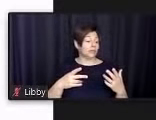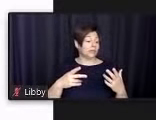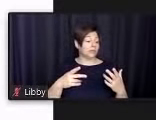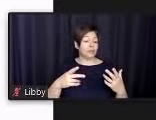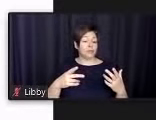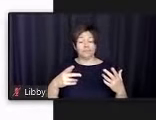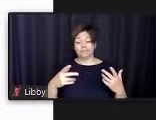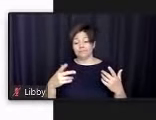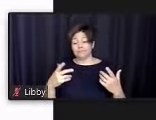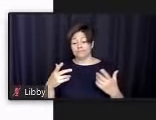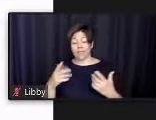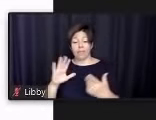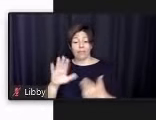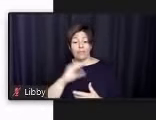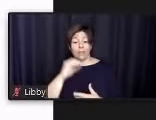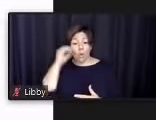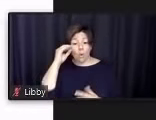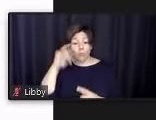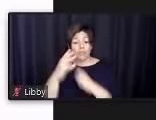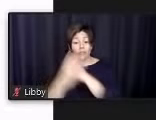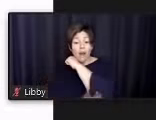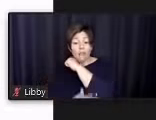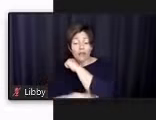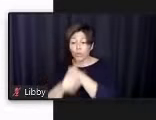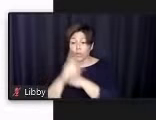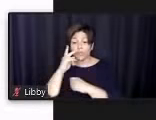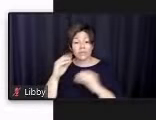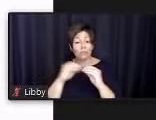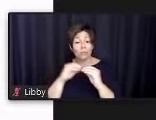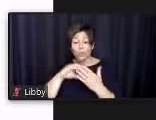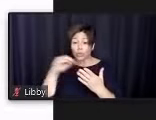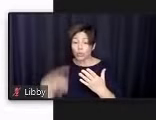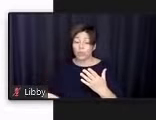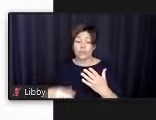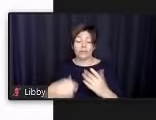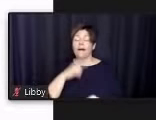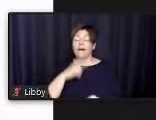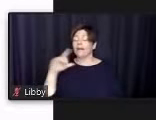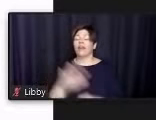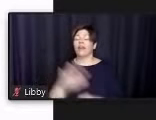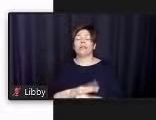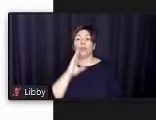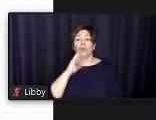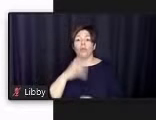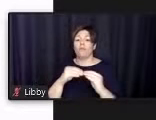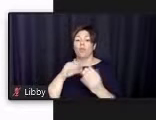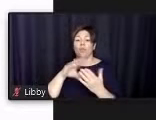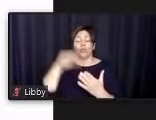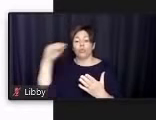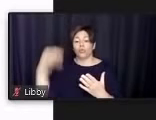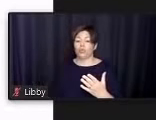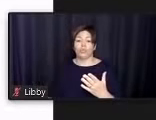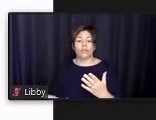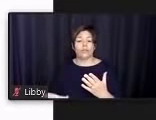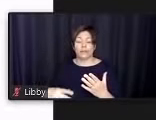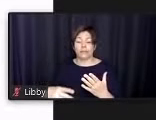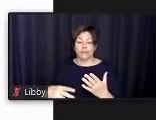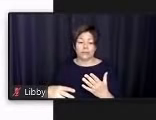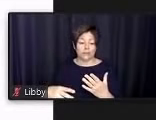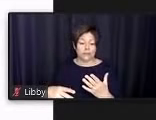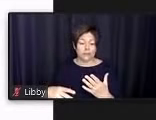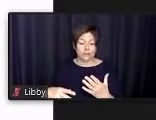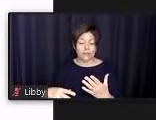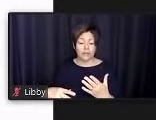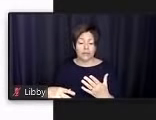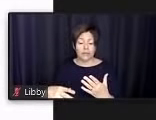engaged and whose homes are in poverty, and you're going to see more students. I guarantee you're going to find more students who are going to